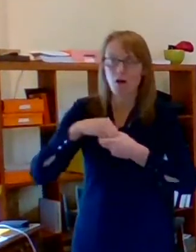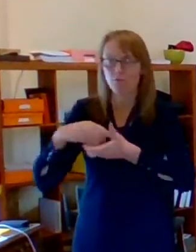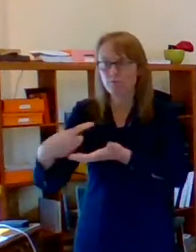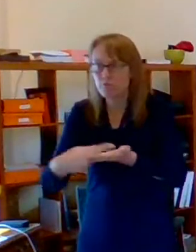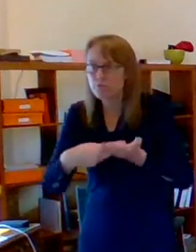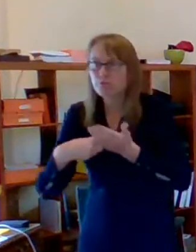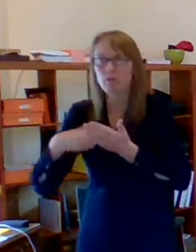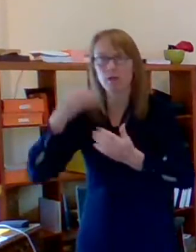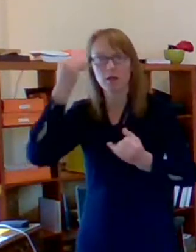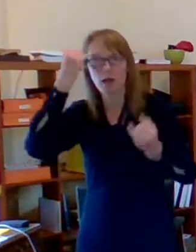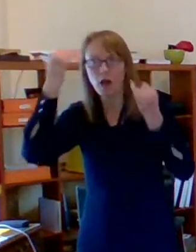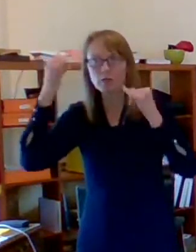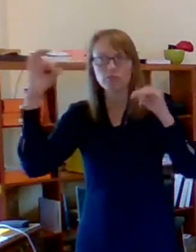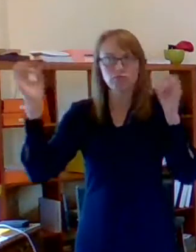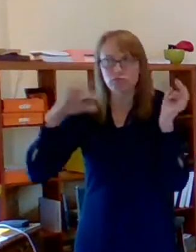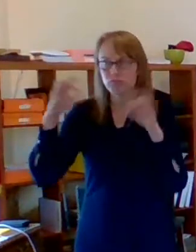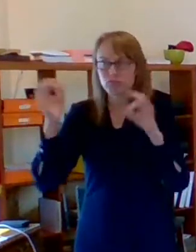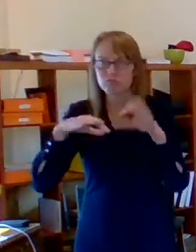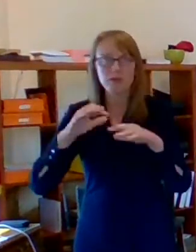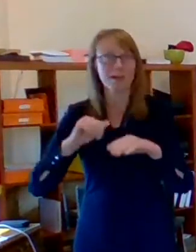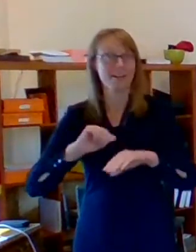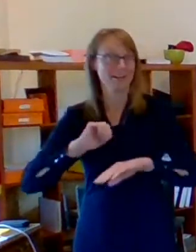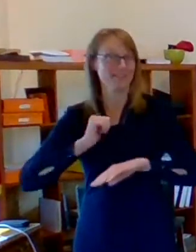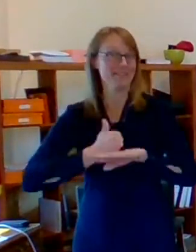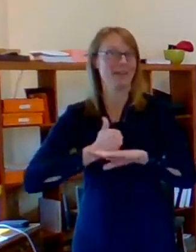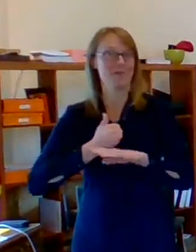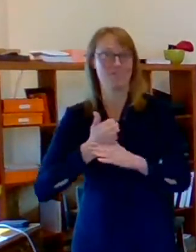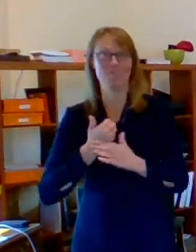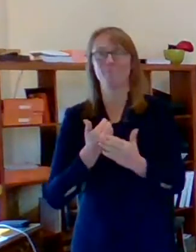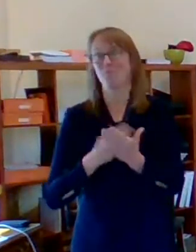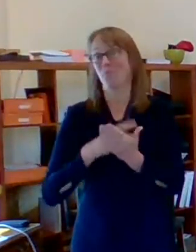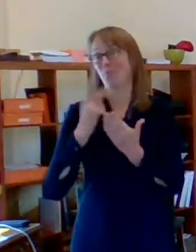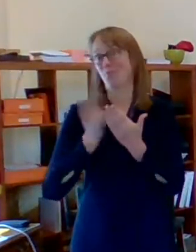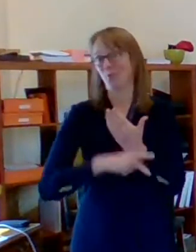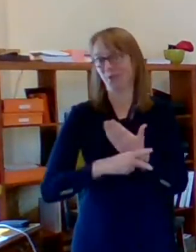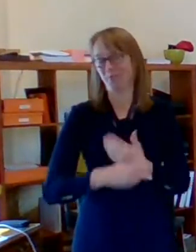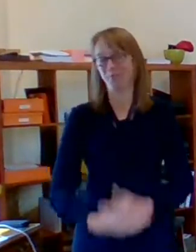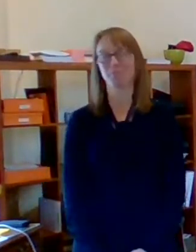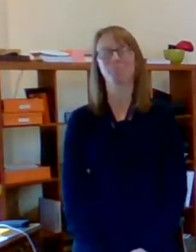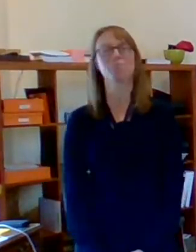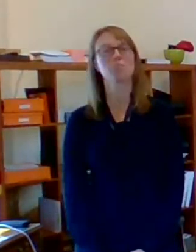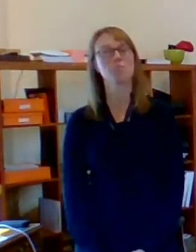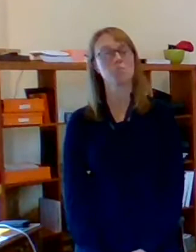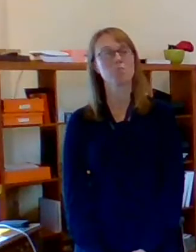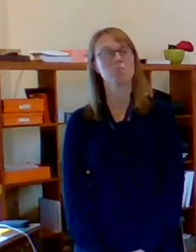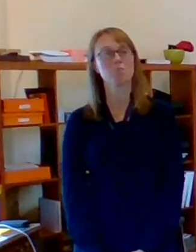programs, which we're pretty excited about. You know, there's